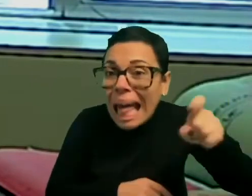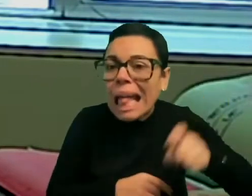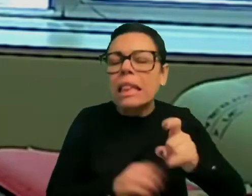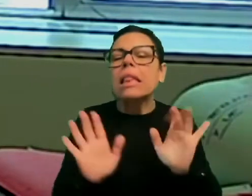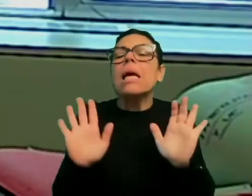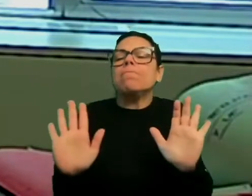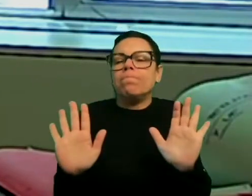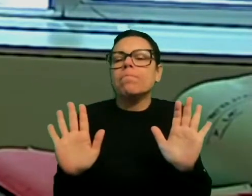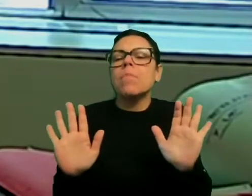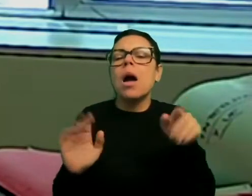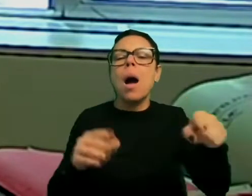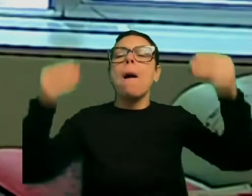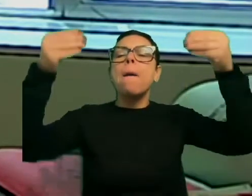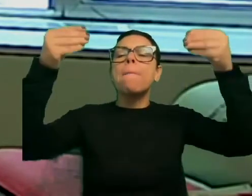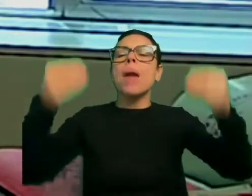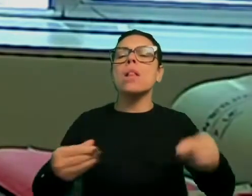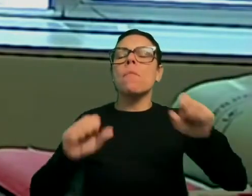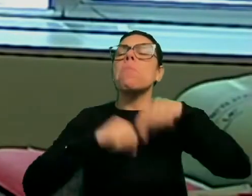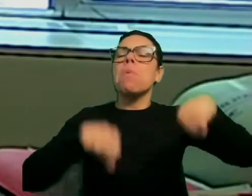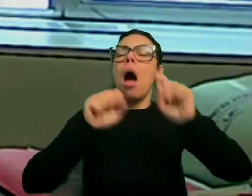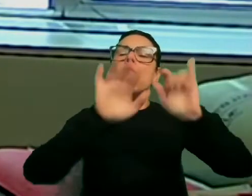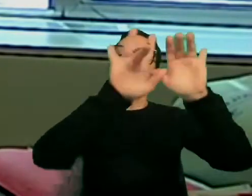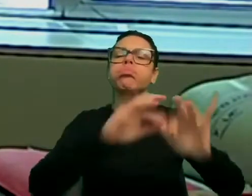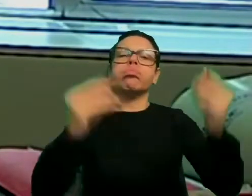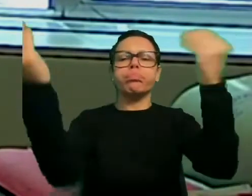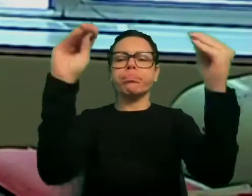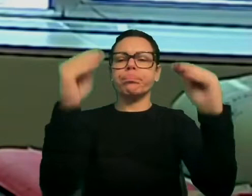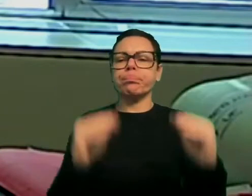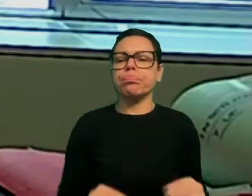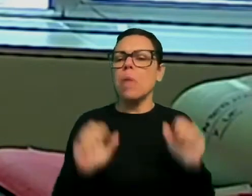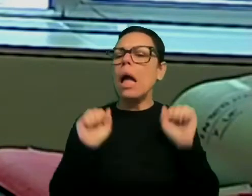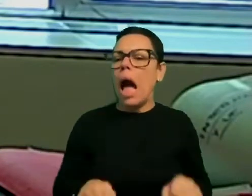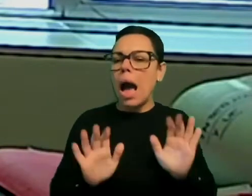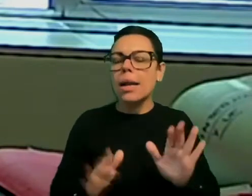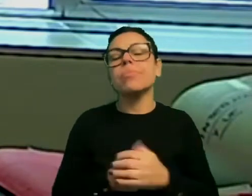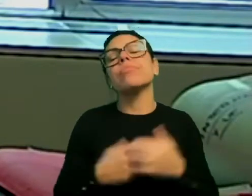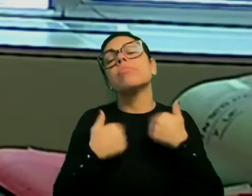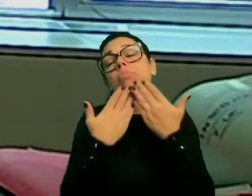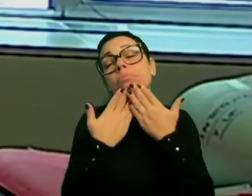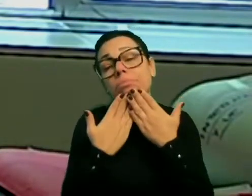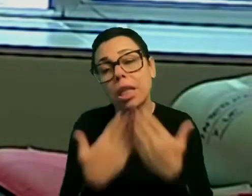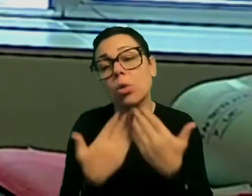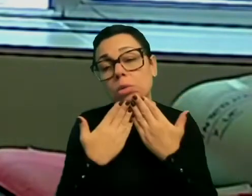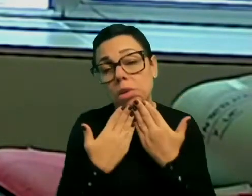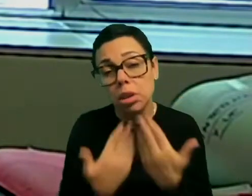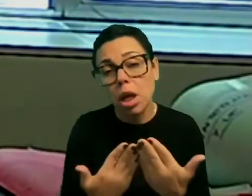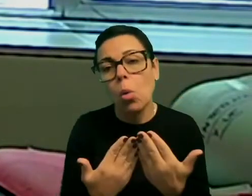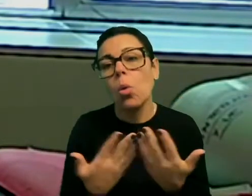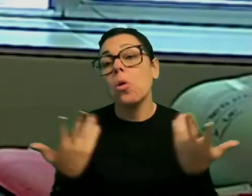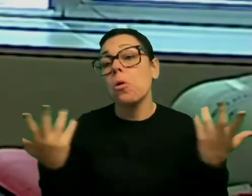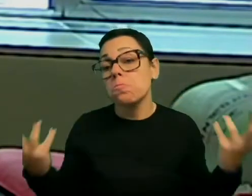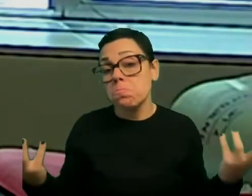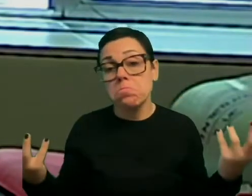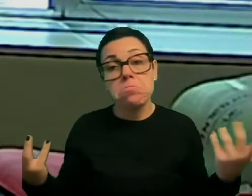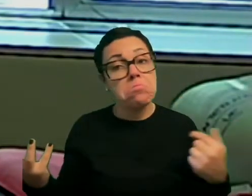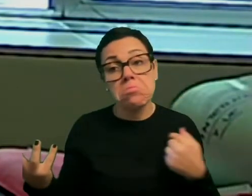as performance clauses within their clause. Thank you very much. And this is my brief